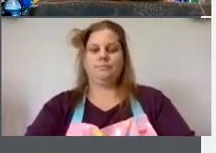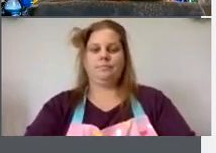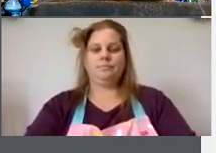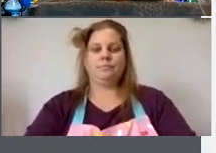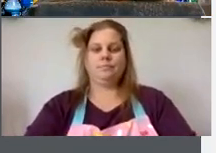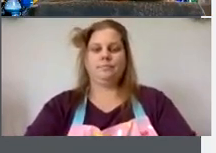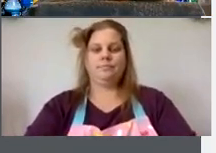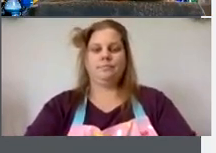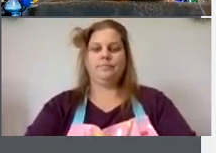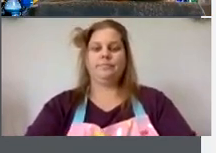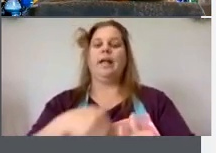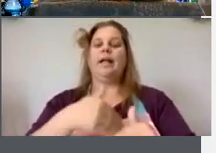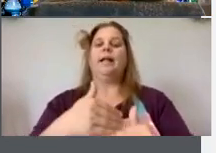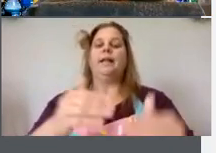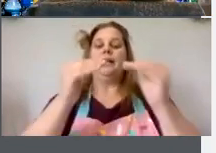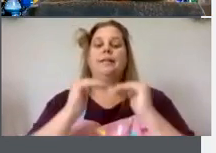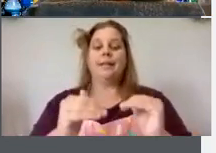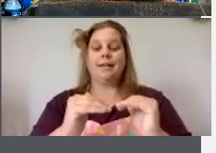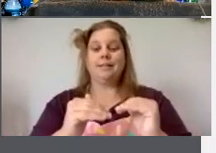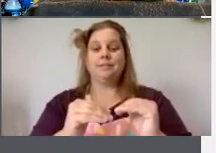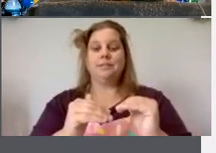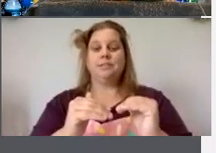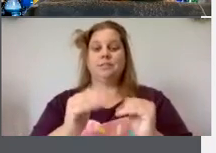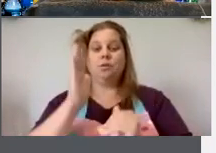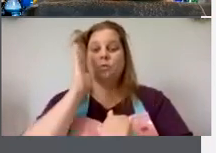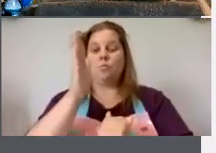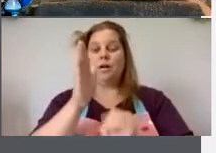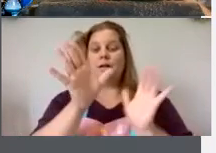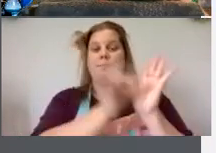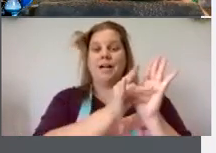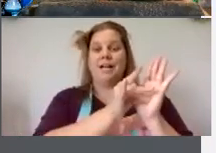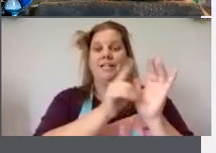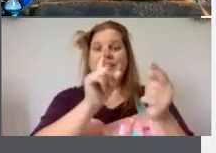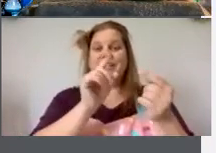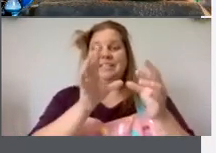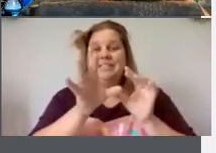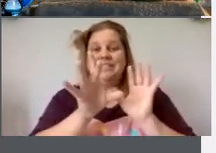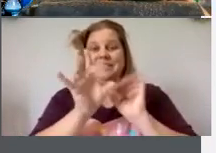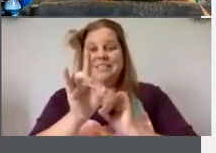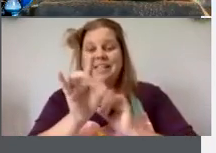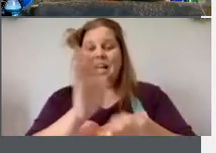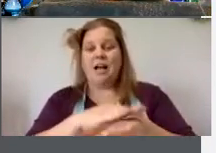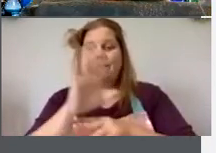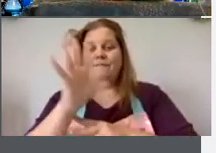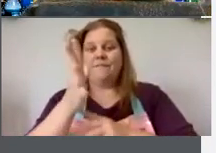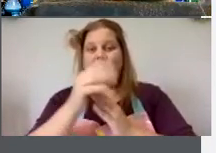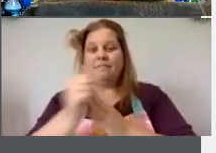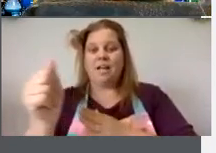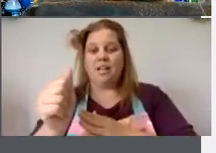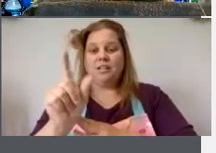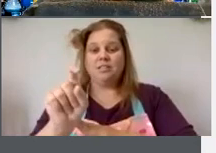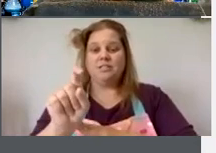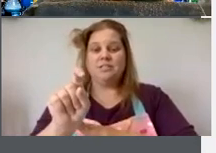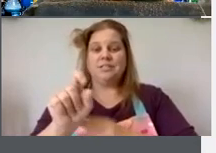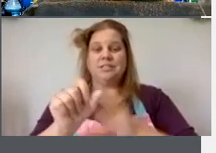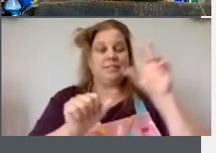The next question was, will a magnet stick to a $5 bill?